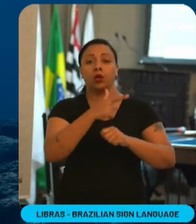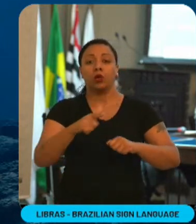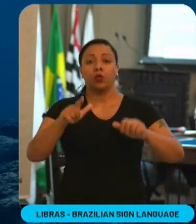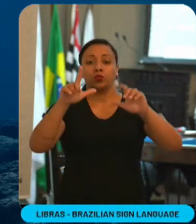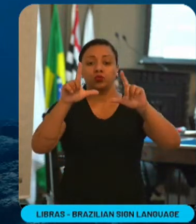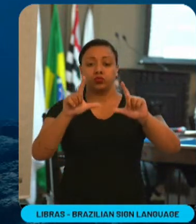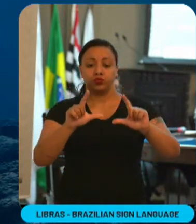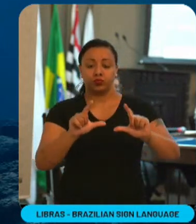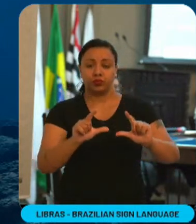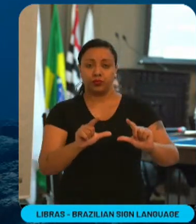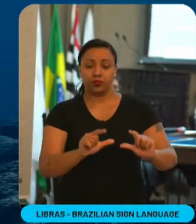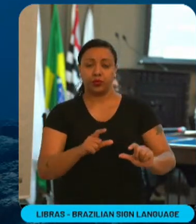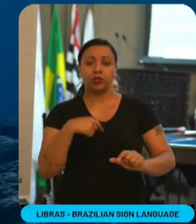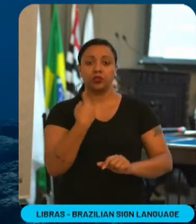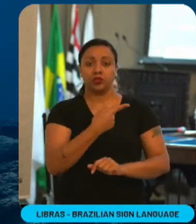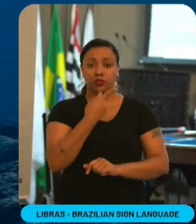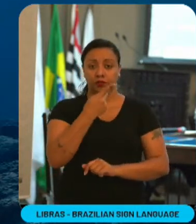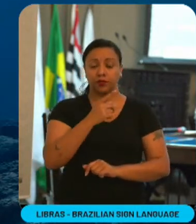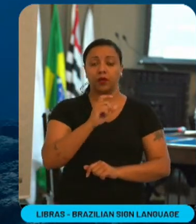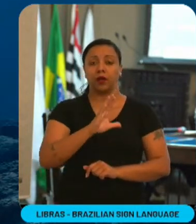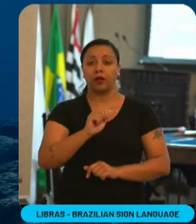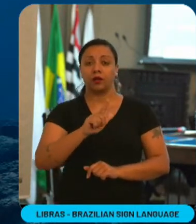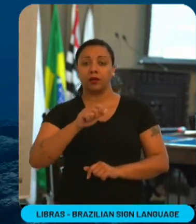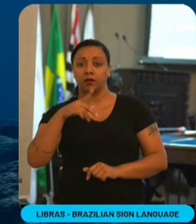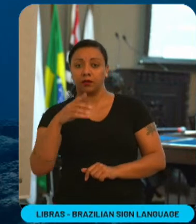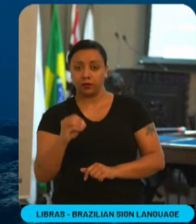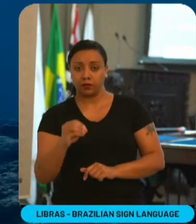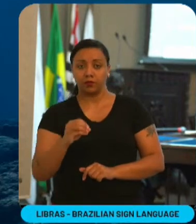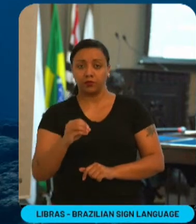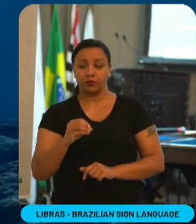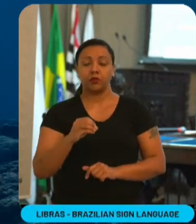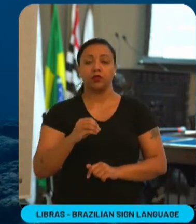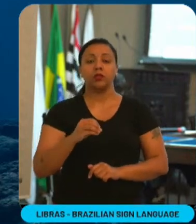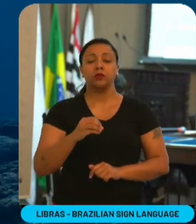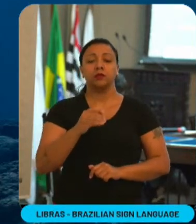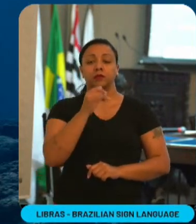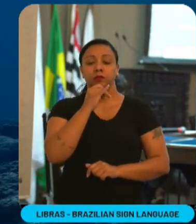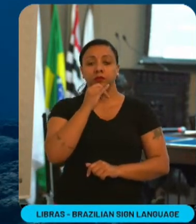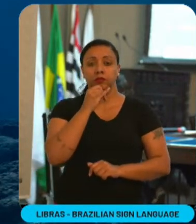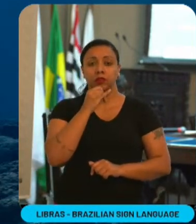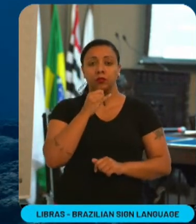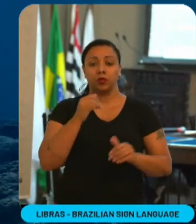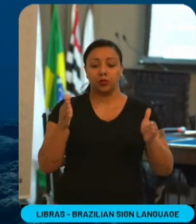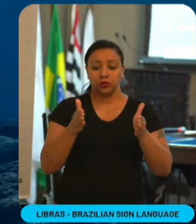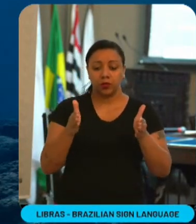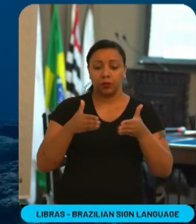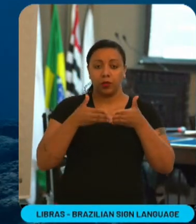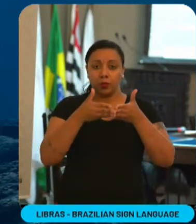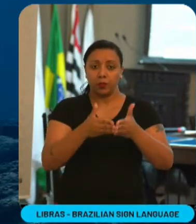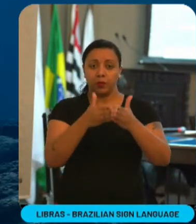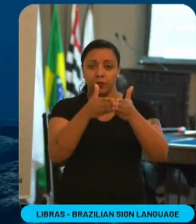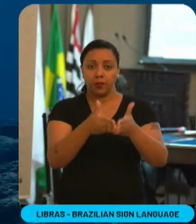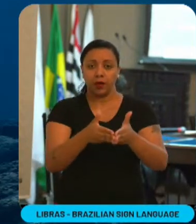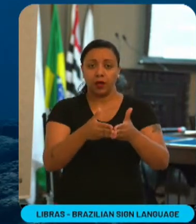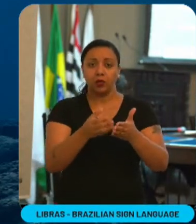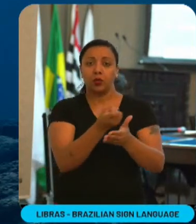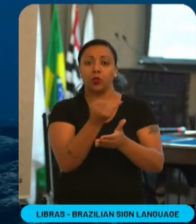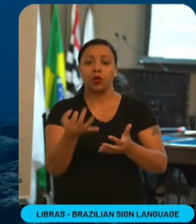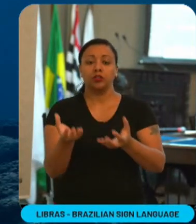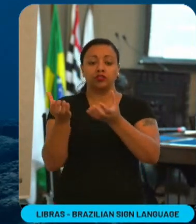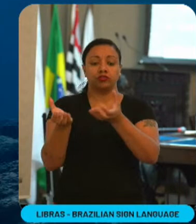Paraguay, probably we will have a reduction of the size of the boat that I